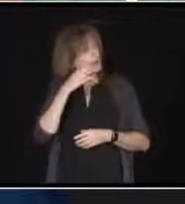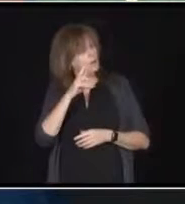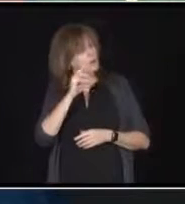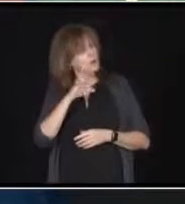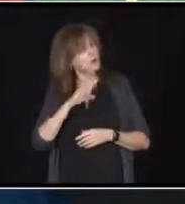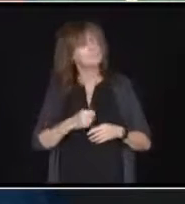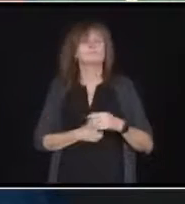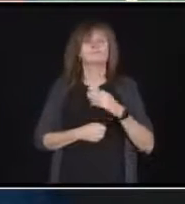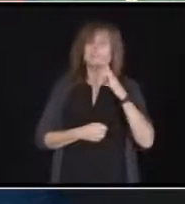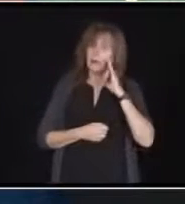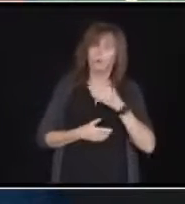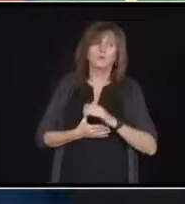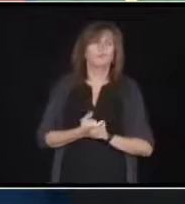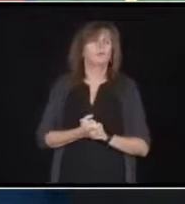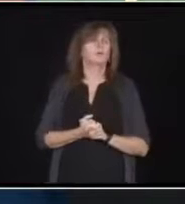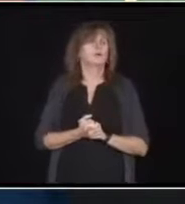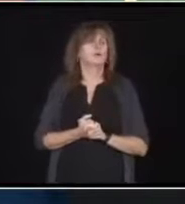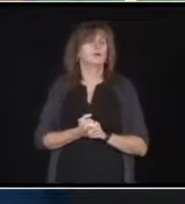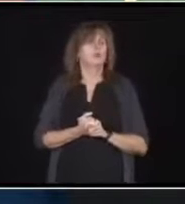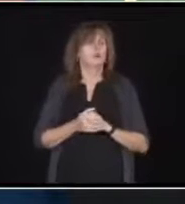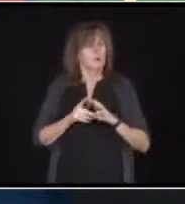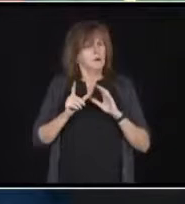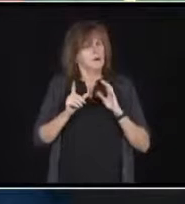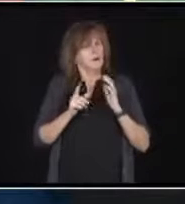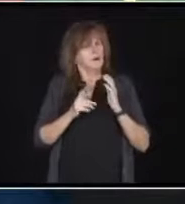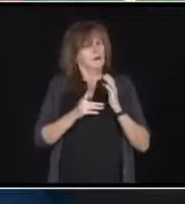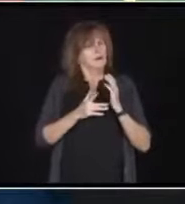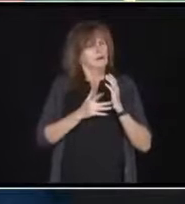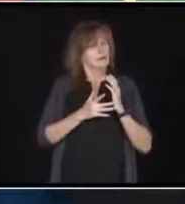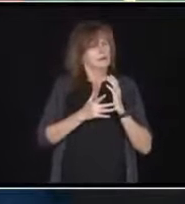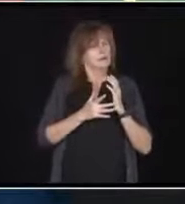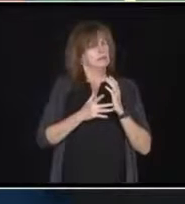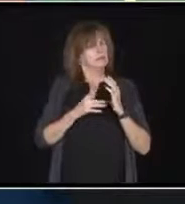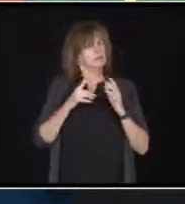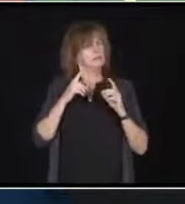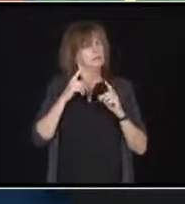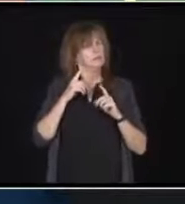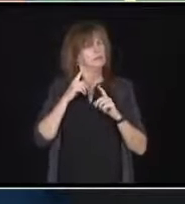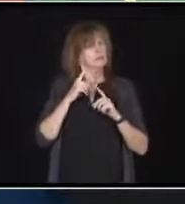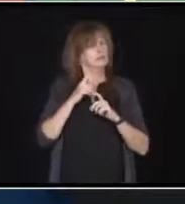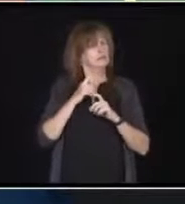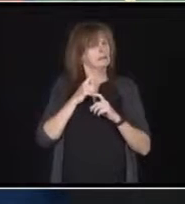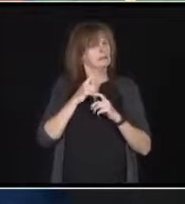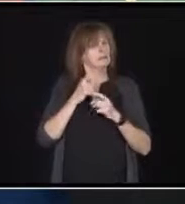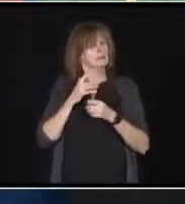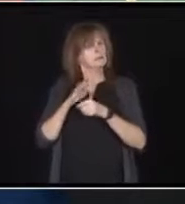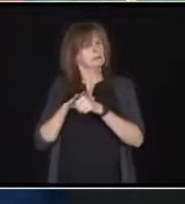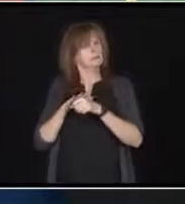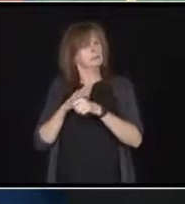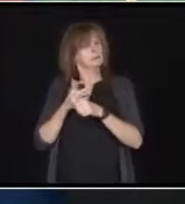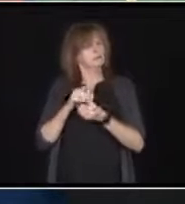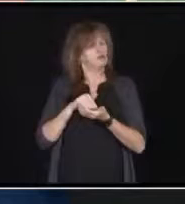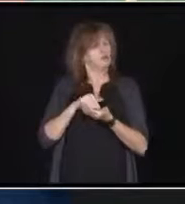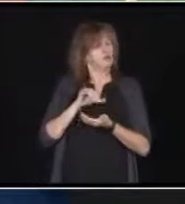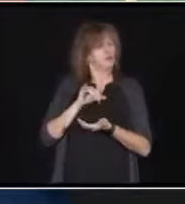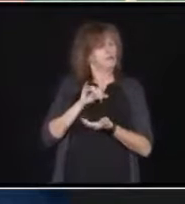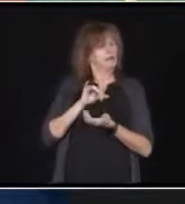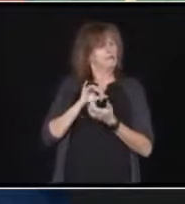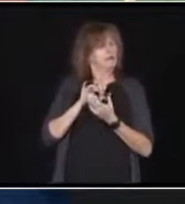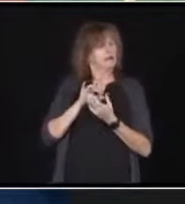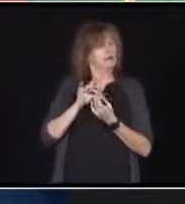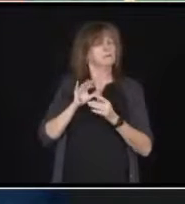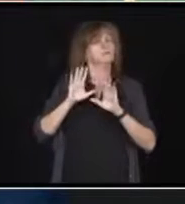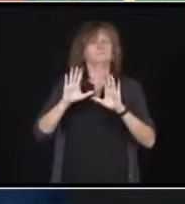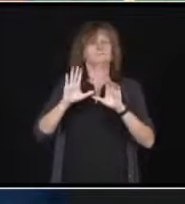get a little bit technical, so this will probably end up going to Dr. Yaffe. I noticed today the percent positivity rate is